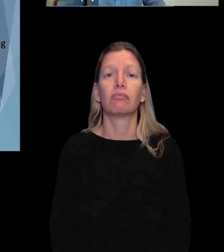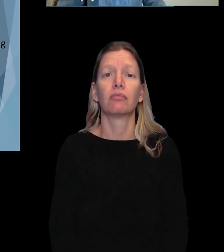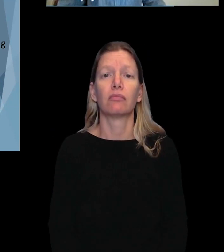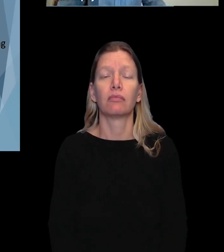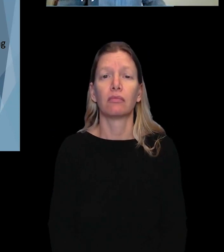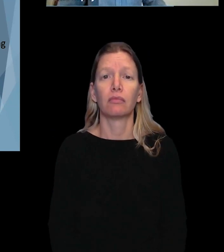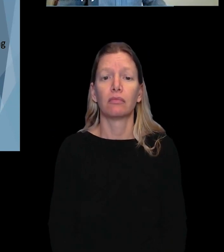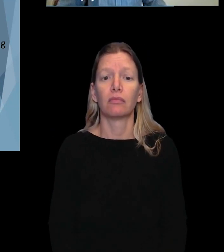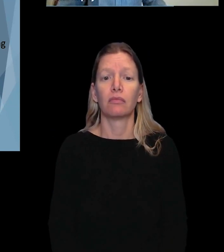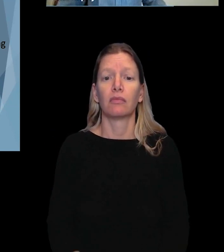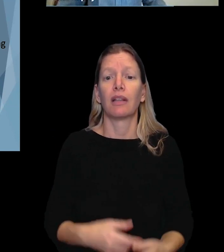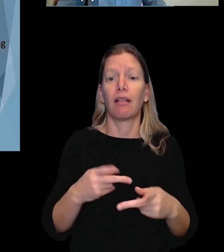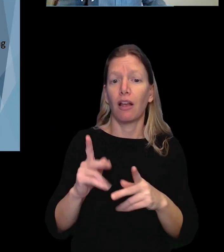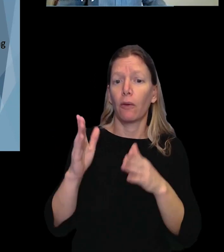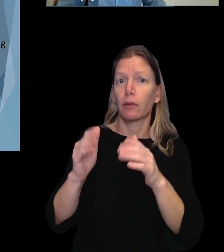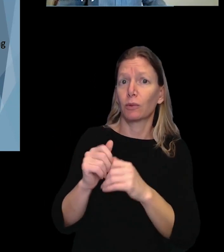service animals,